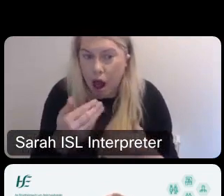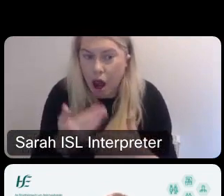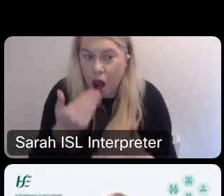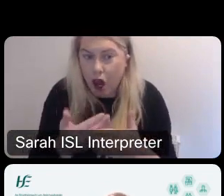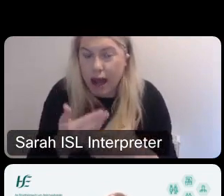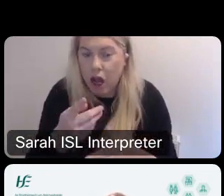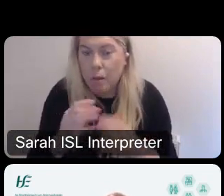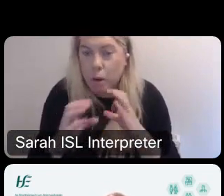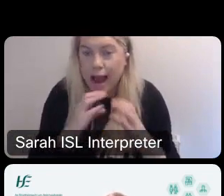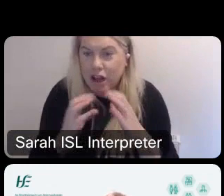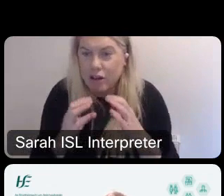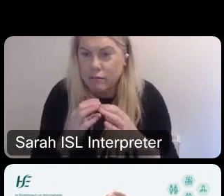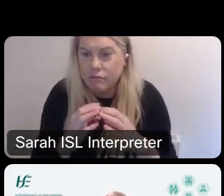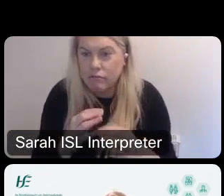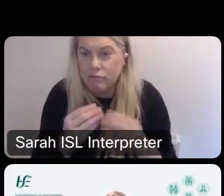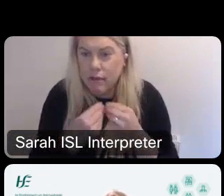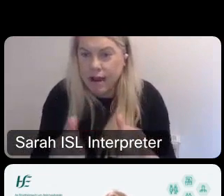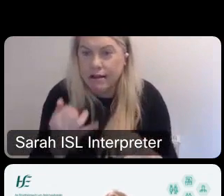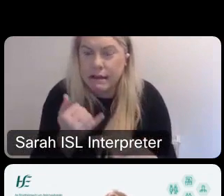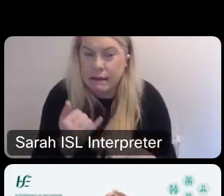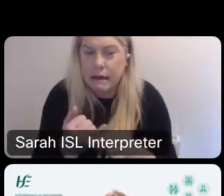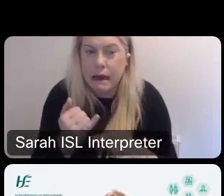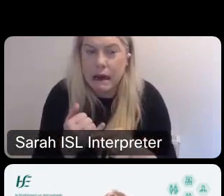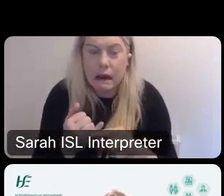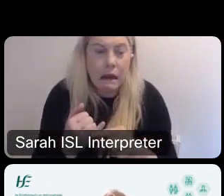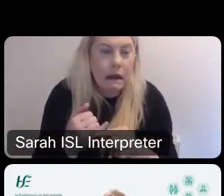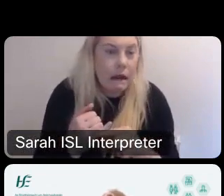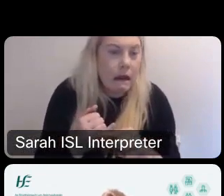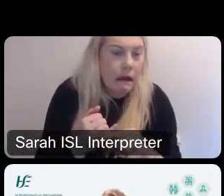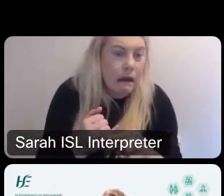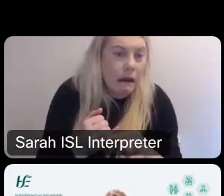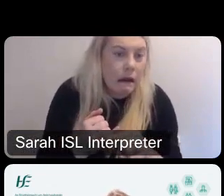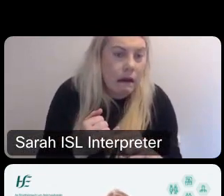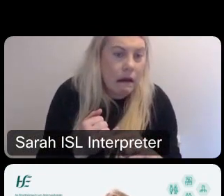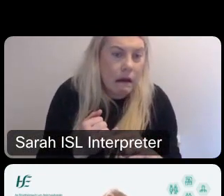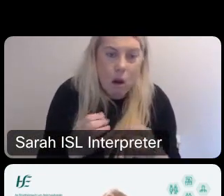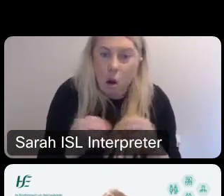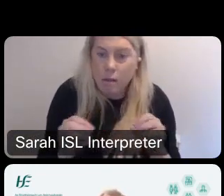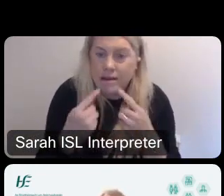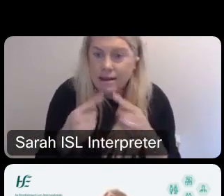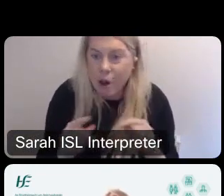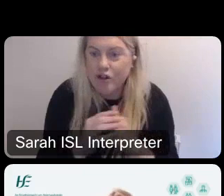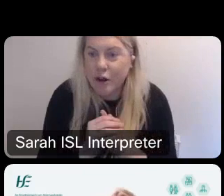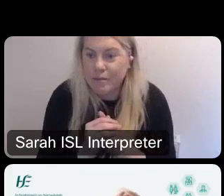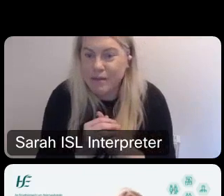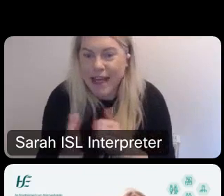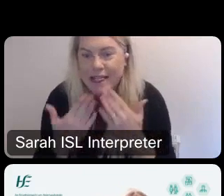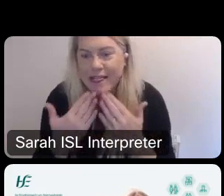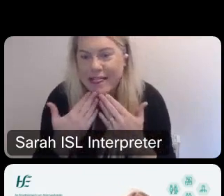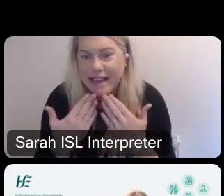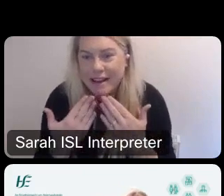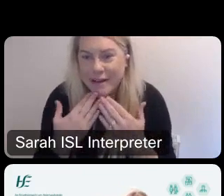communicating effectively through open disclosure. Module 1 is the mandatory one, and then the second module, thank you, you're keeping up beautifully, wasn't